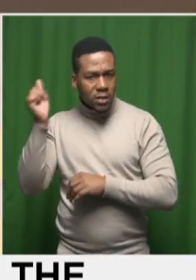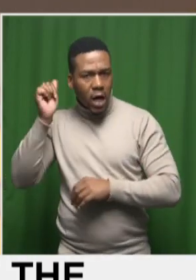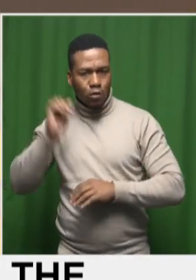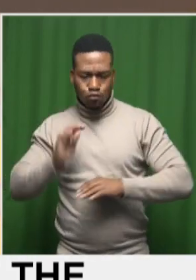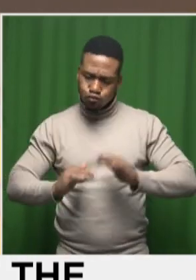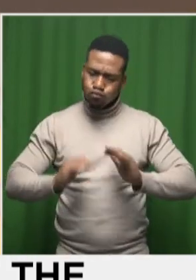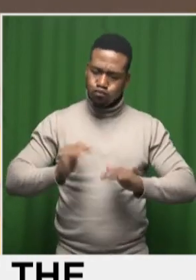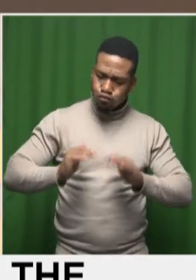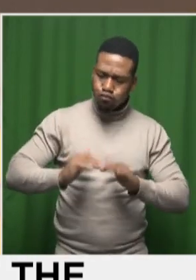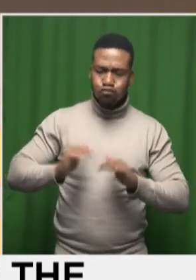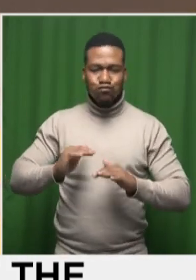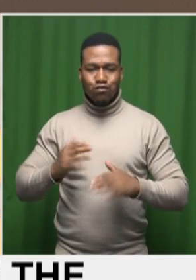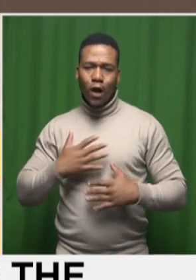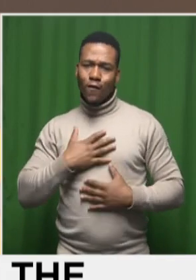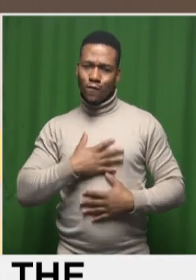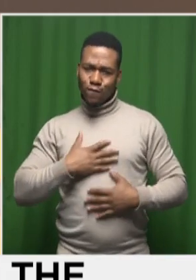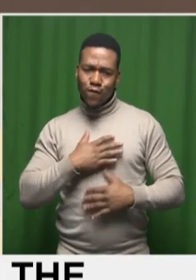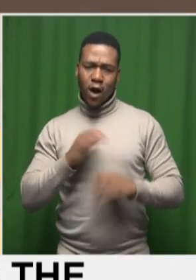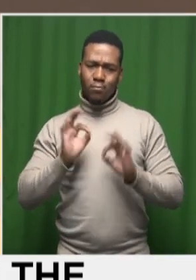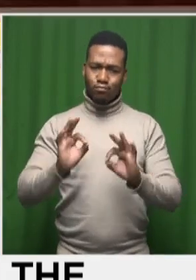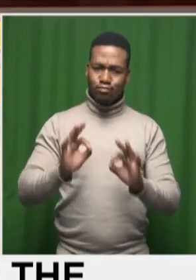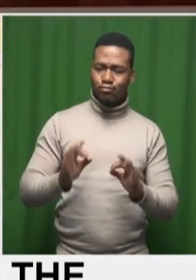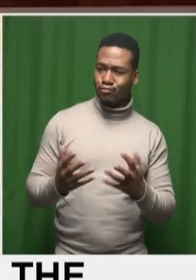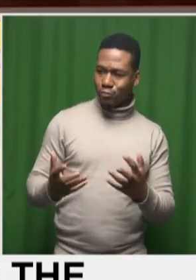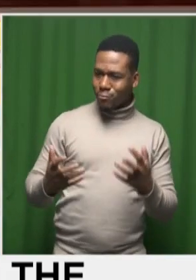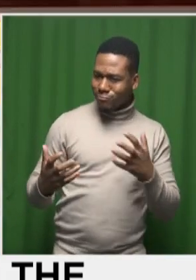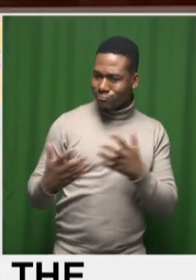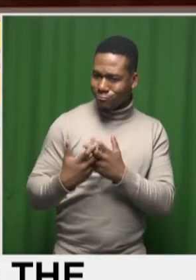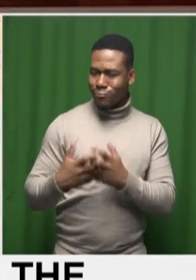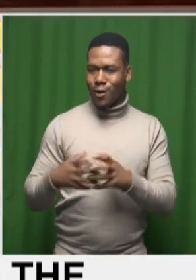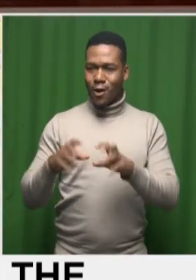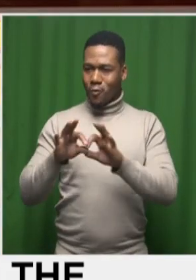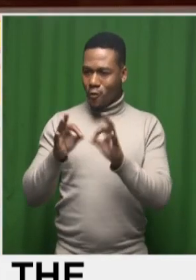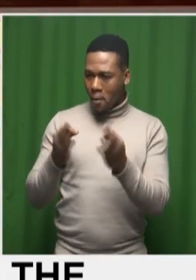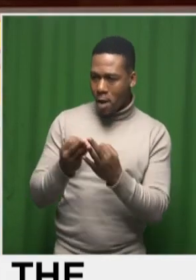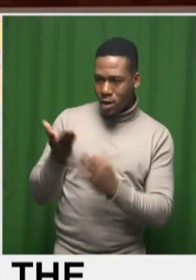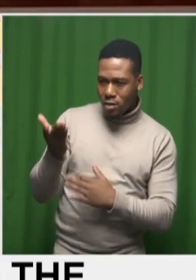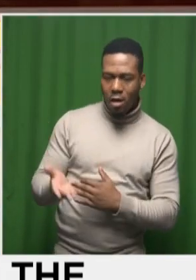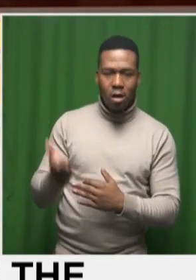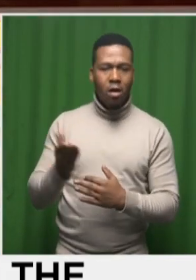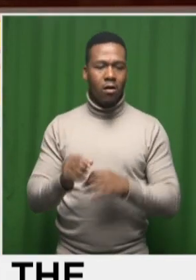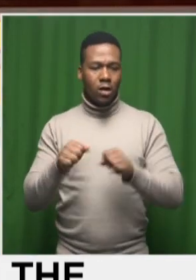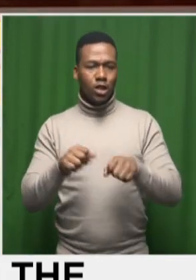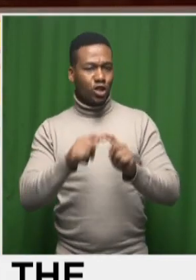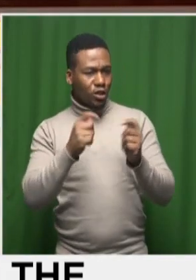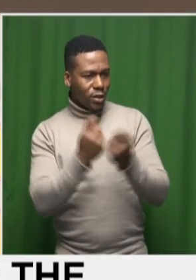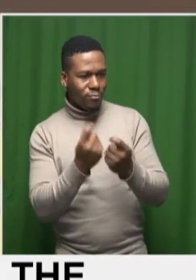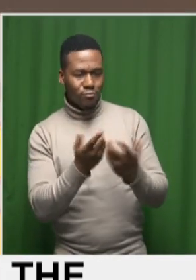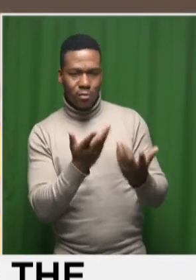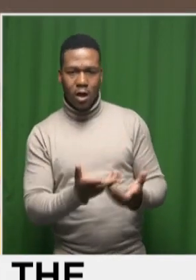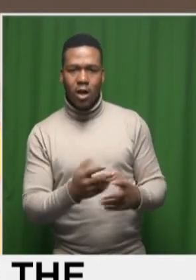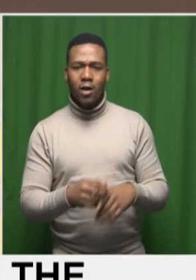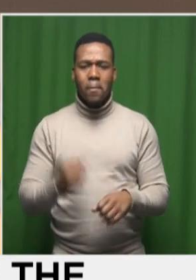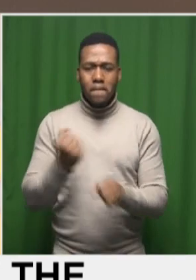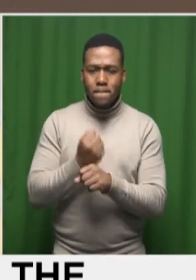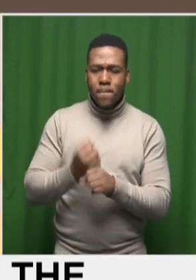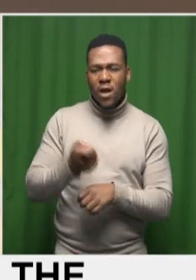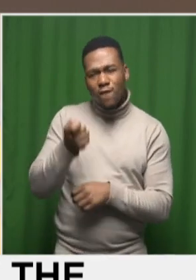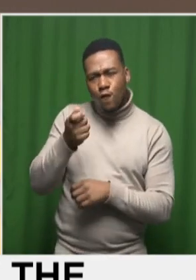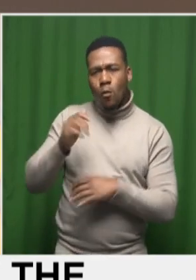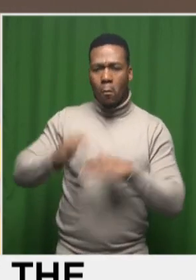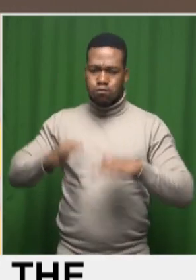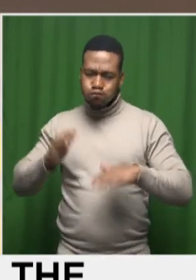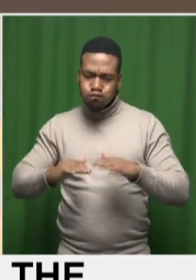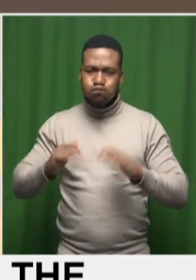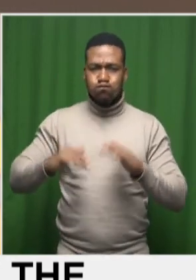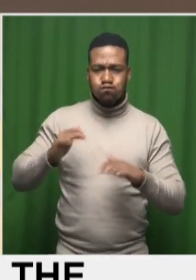the vibe and the feel is great, sitting with the family, with the creative team. And, we made a few beats. The next